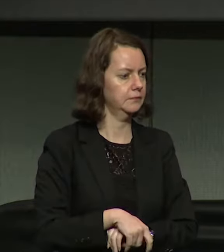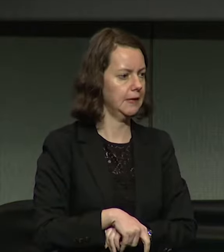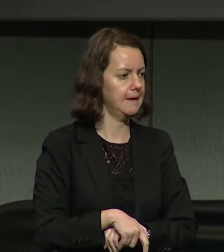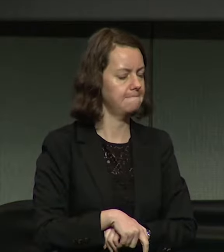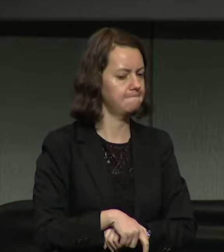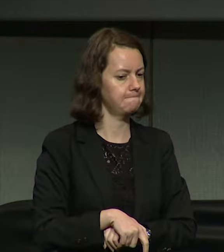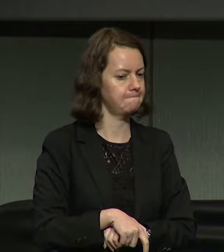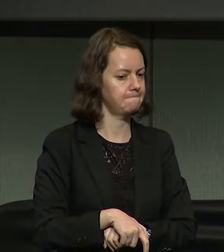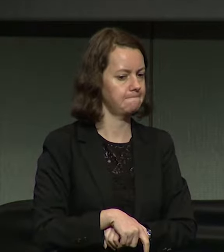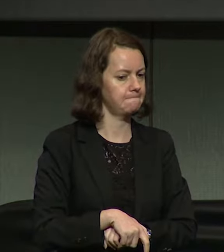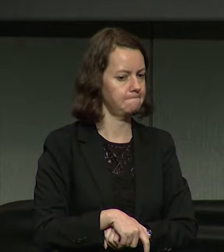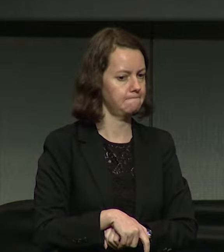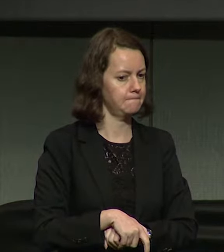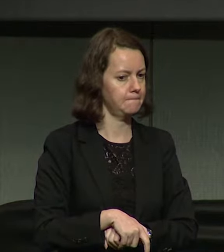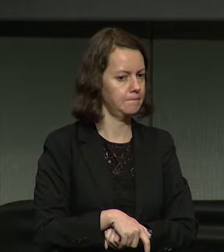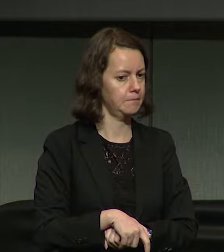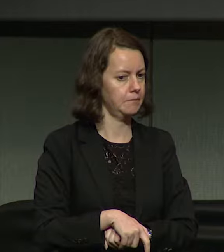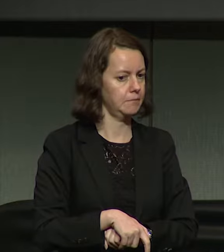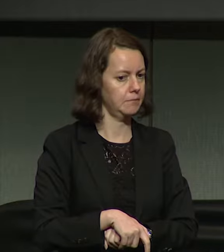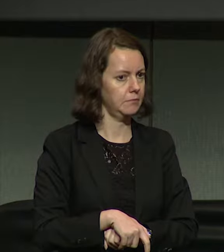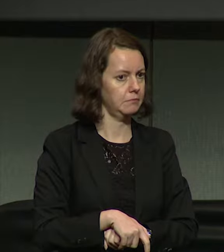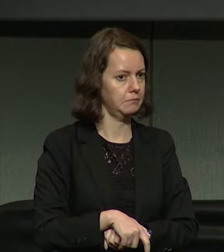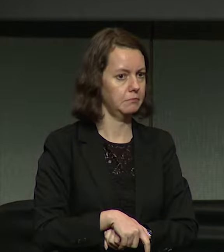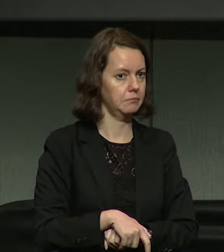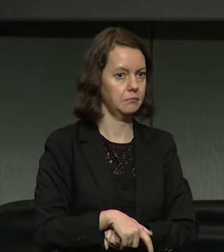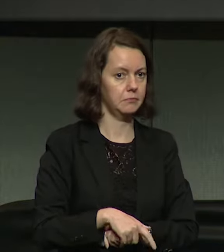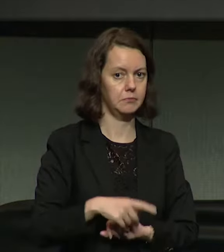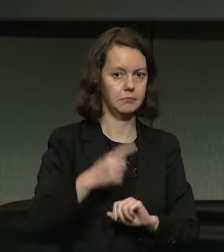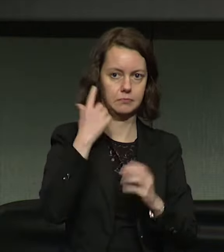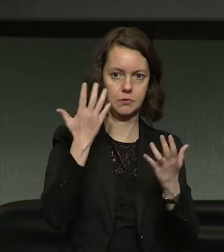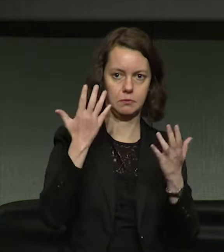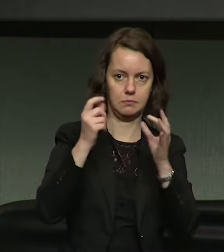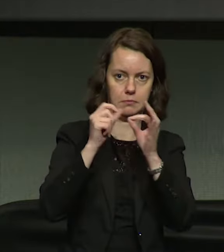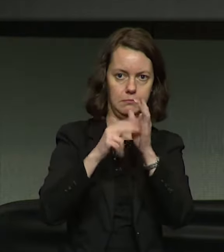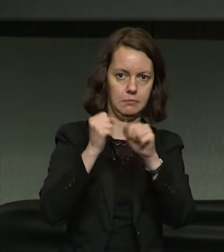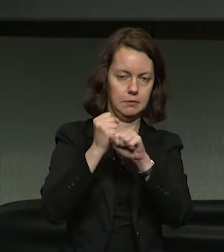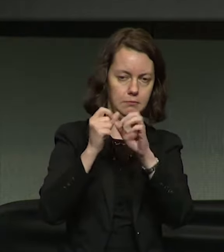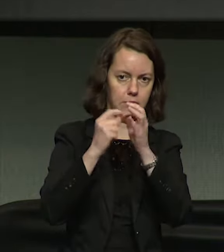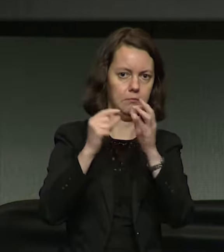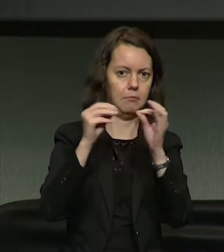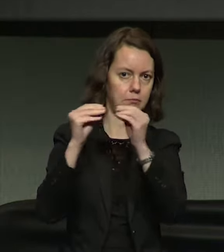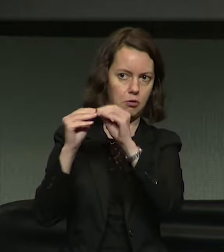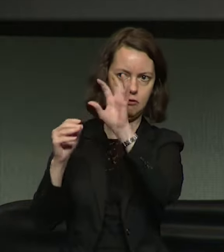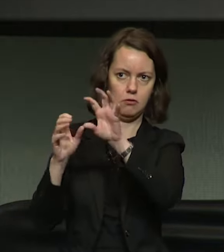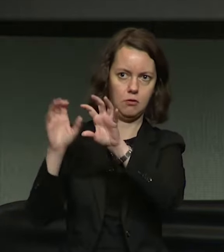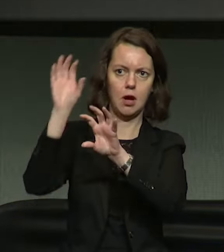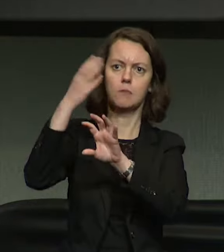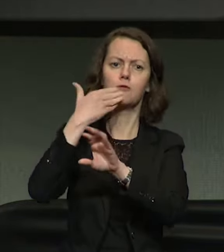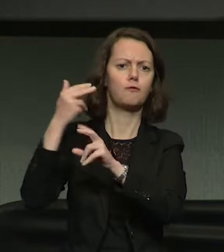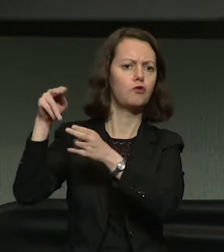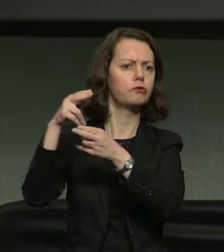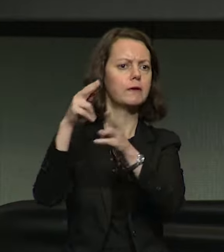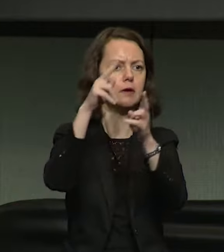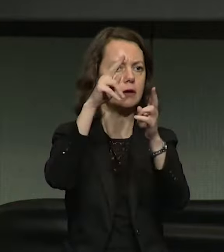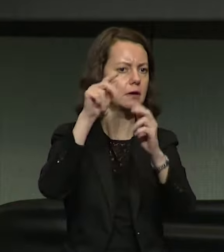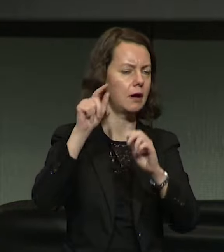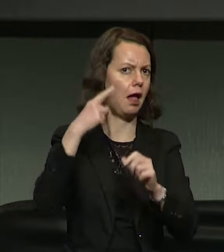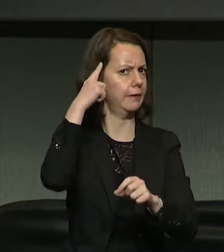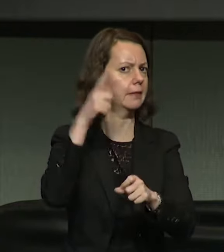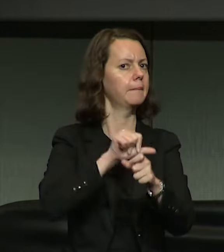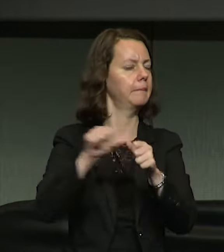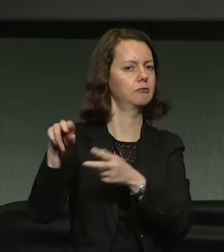you can see where that is. And that gorgeous looking river there, possibly the best